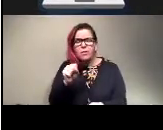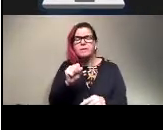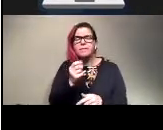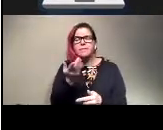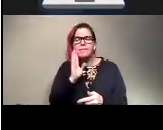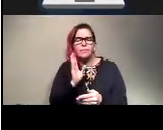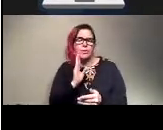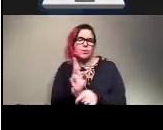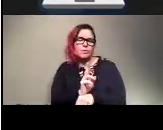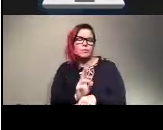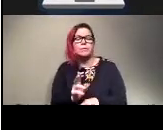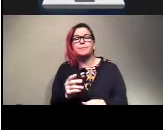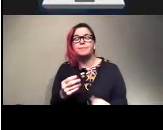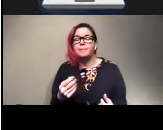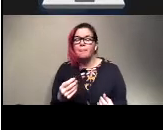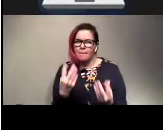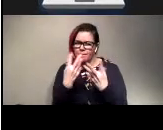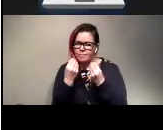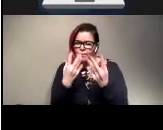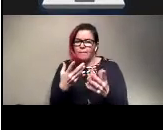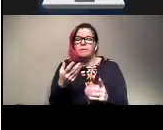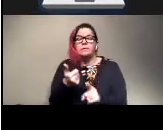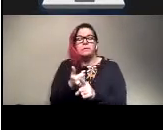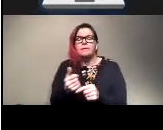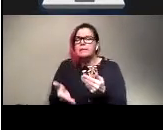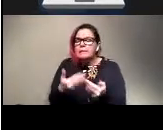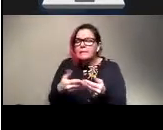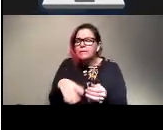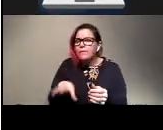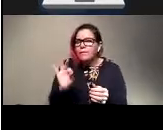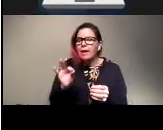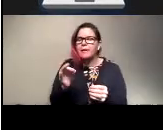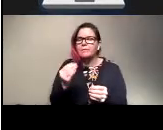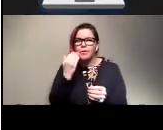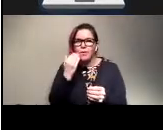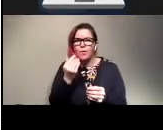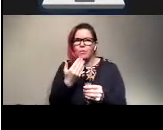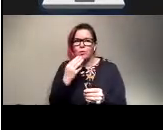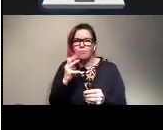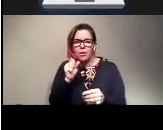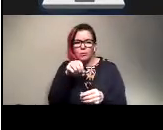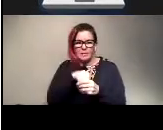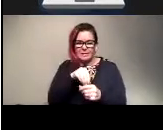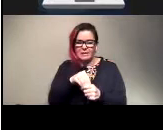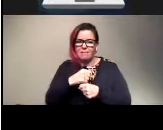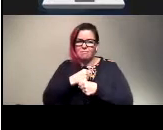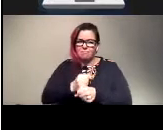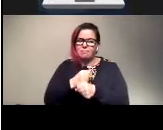So one of the beauties about soil is that it's easy to obtain. We know a lot of good microbes come from it, and microbes that produce